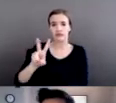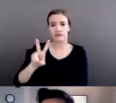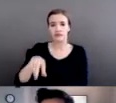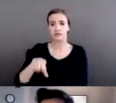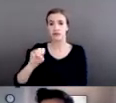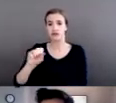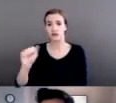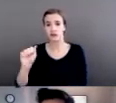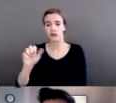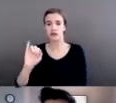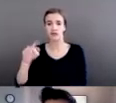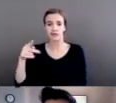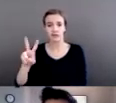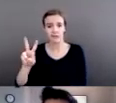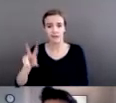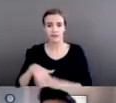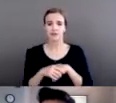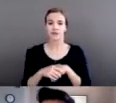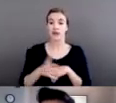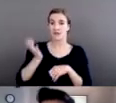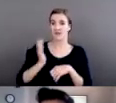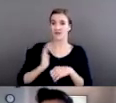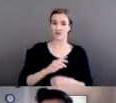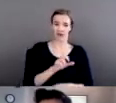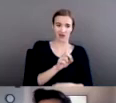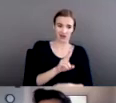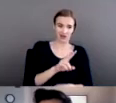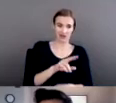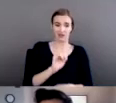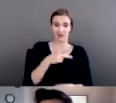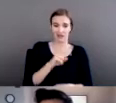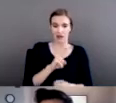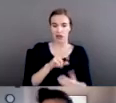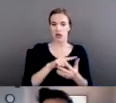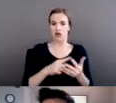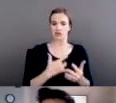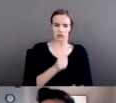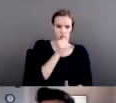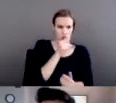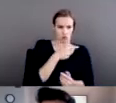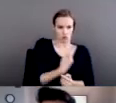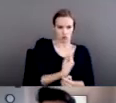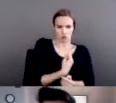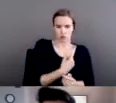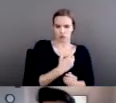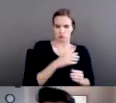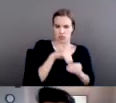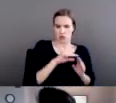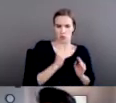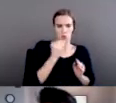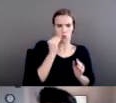the past, these were always considered private matters, something that happens within the home. We don't talk about that kind of